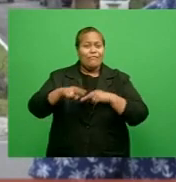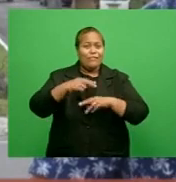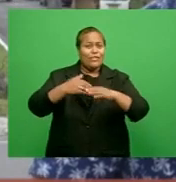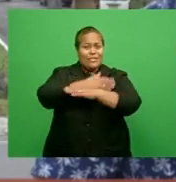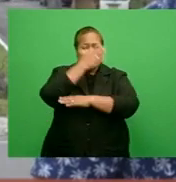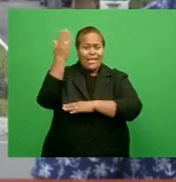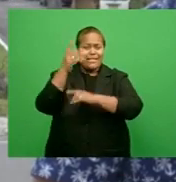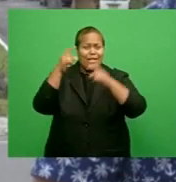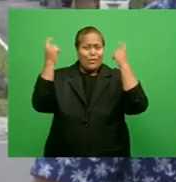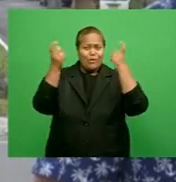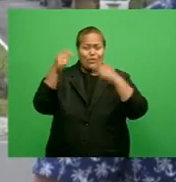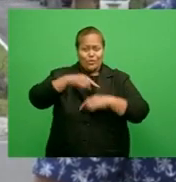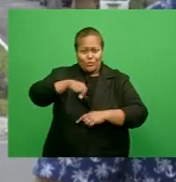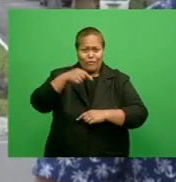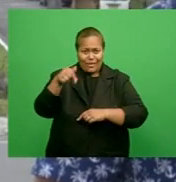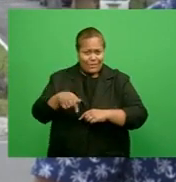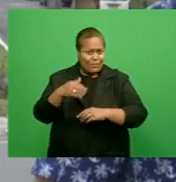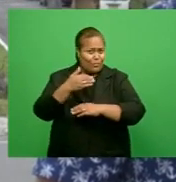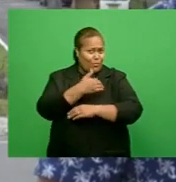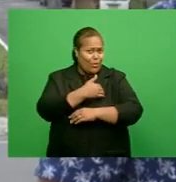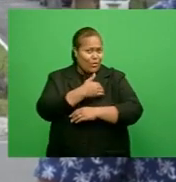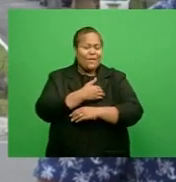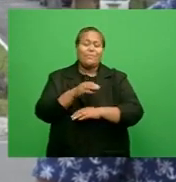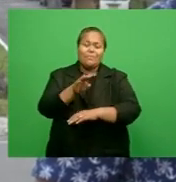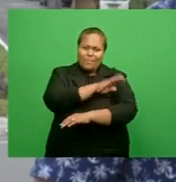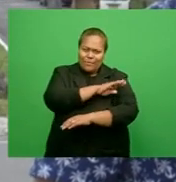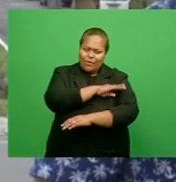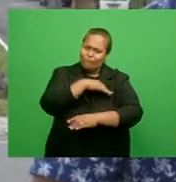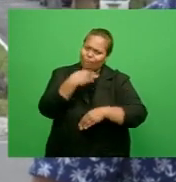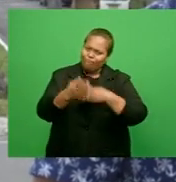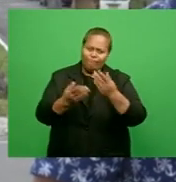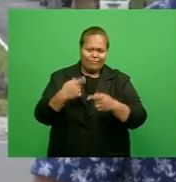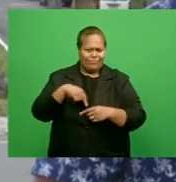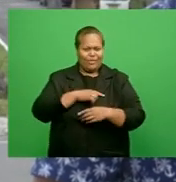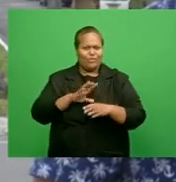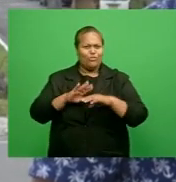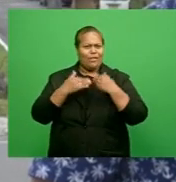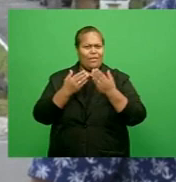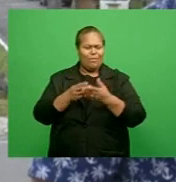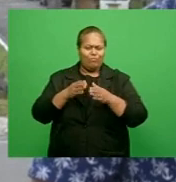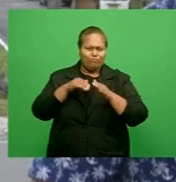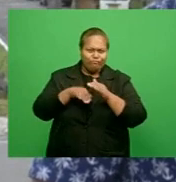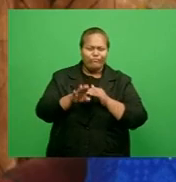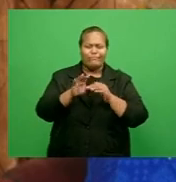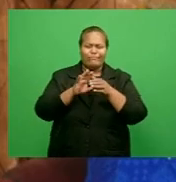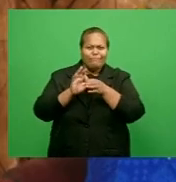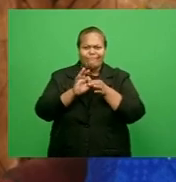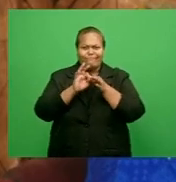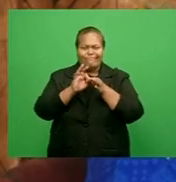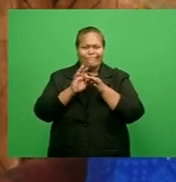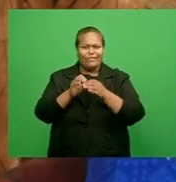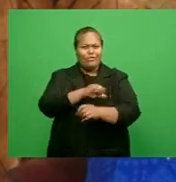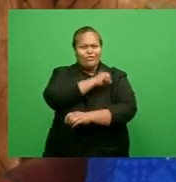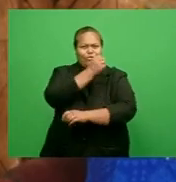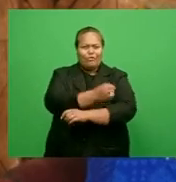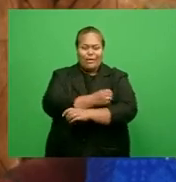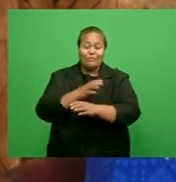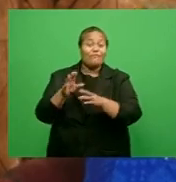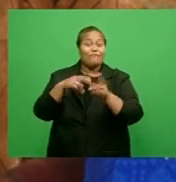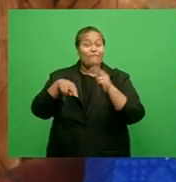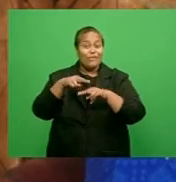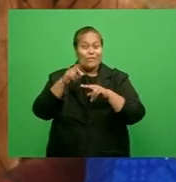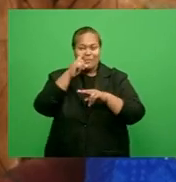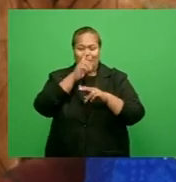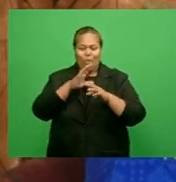this morning, Bainimarama says our resilience, sacrifice and strength is what binds Fijians. As we come together to